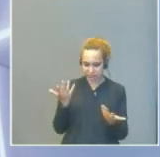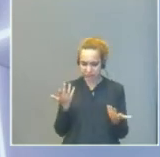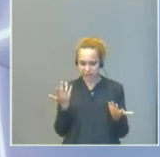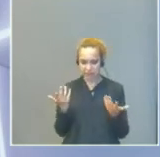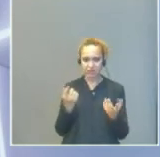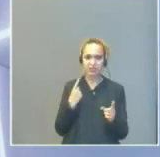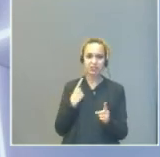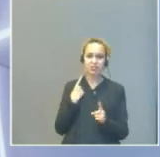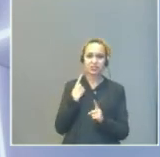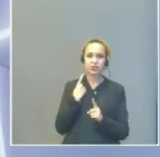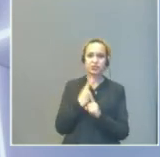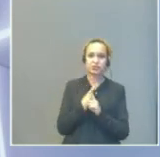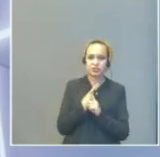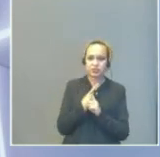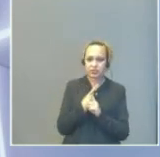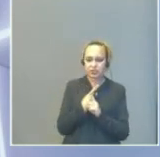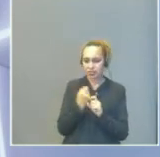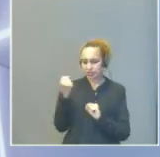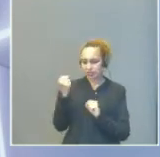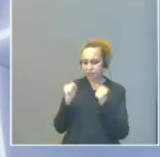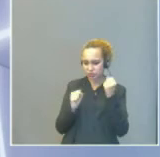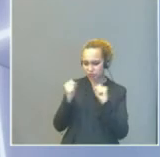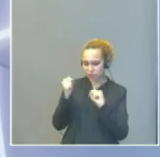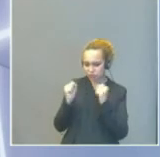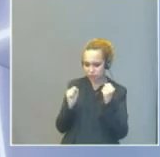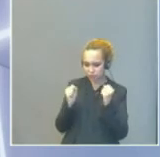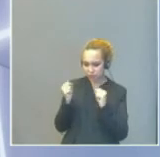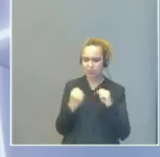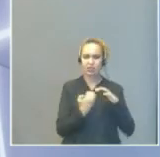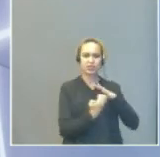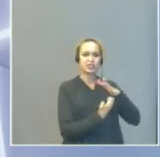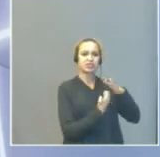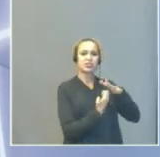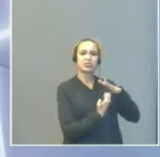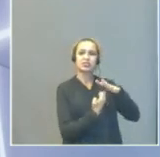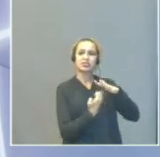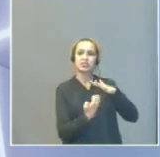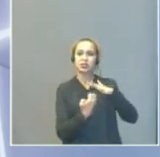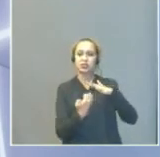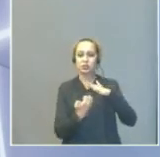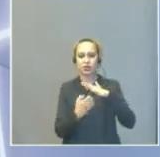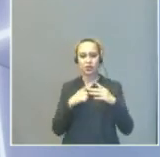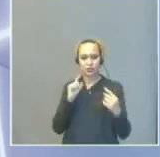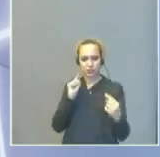industries and companies meeting your objectives might actually be part of the problem.